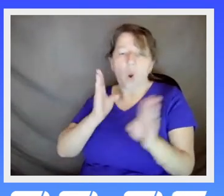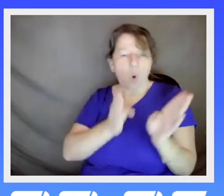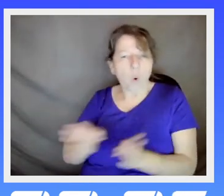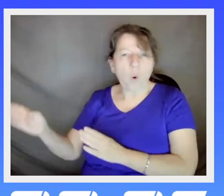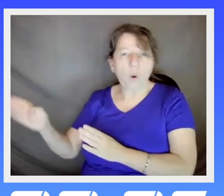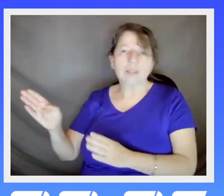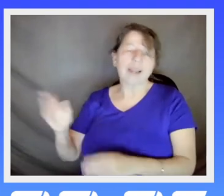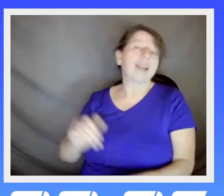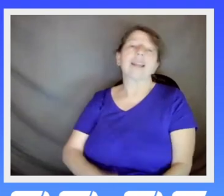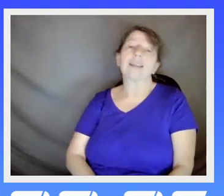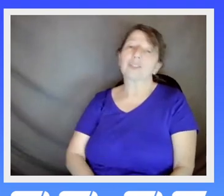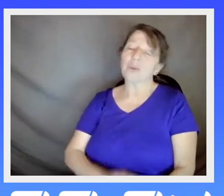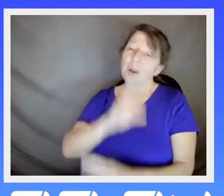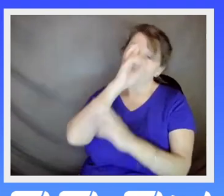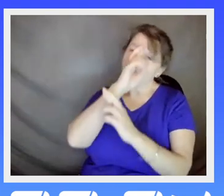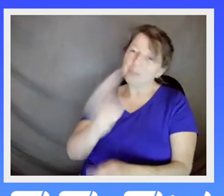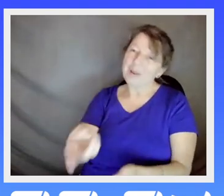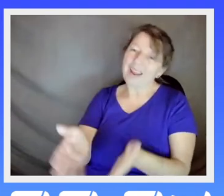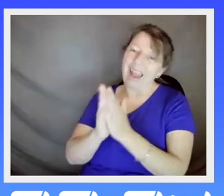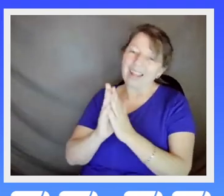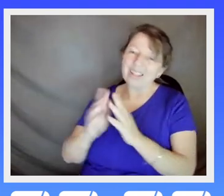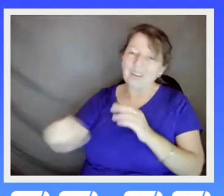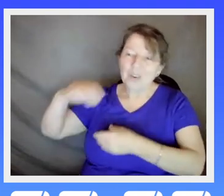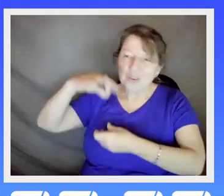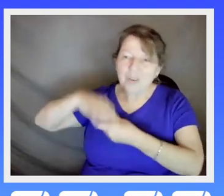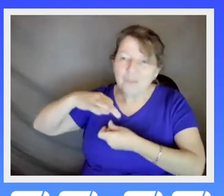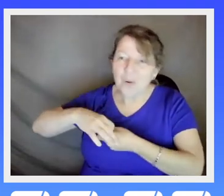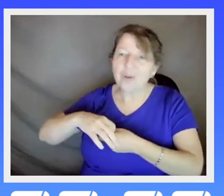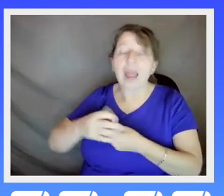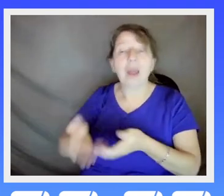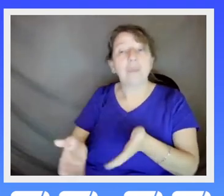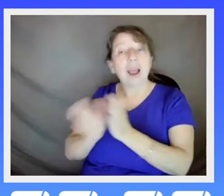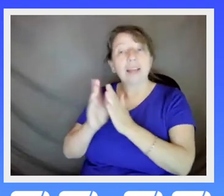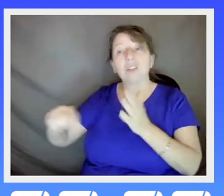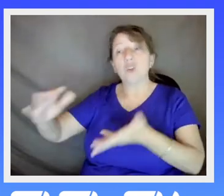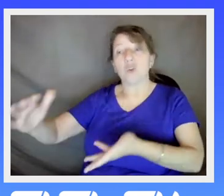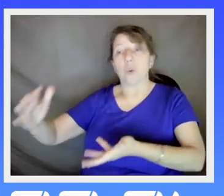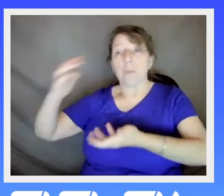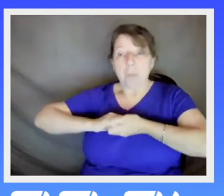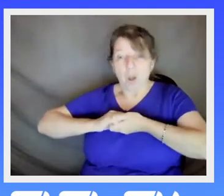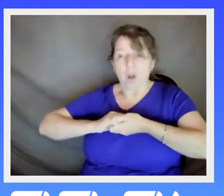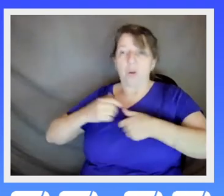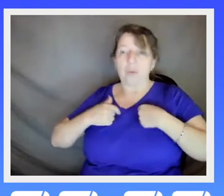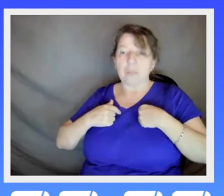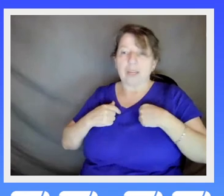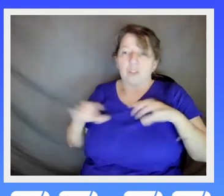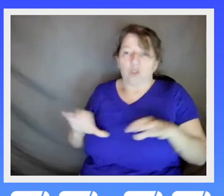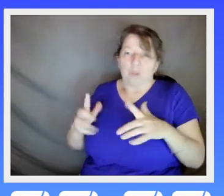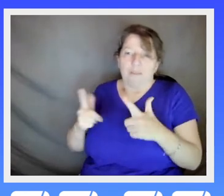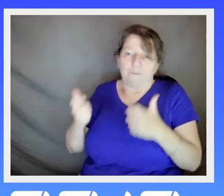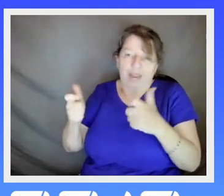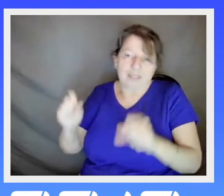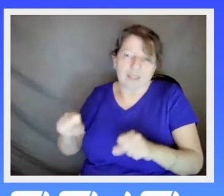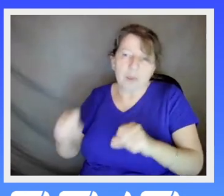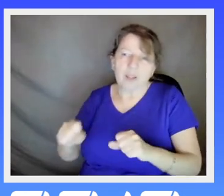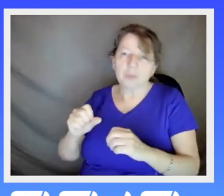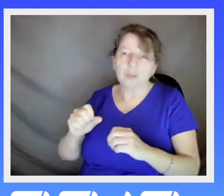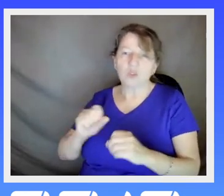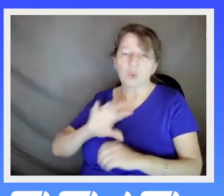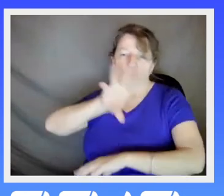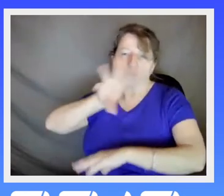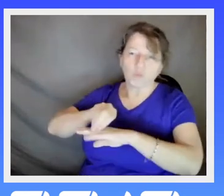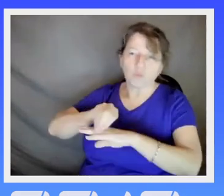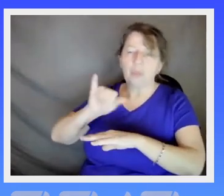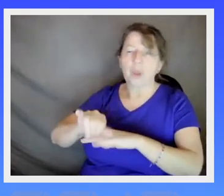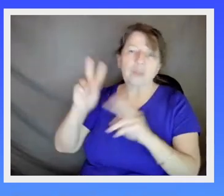very respectfully ask for your vote, and more importantly, ask for your partnership on making sure that we move as quickly as we can on these issues.